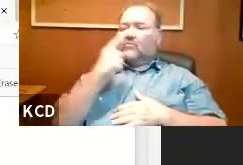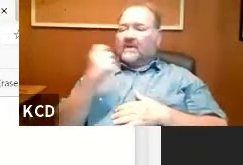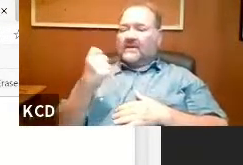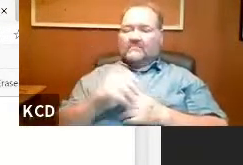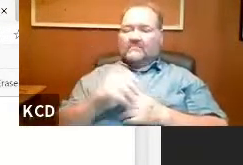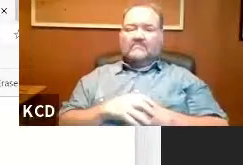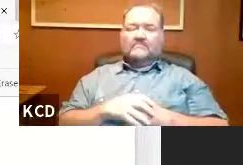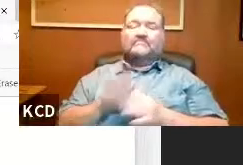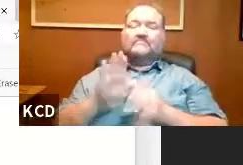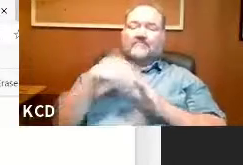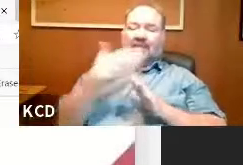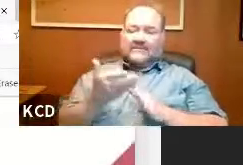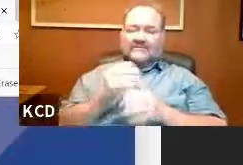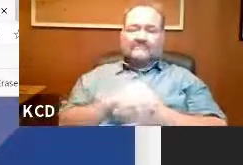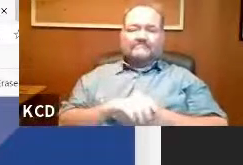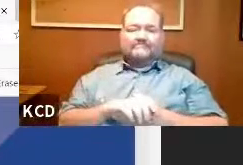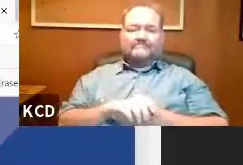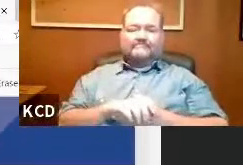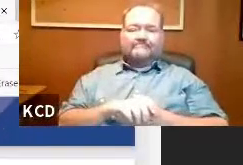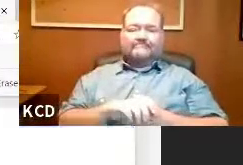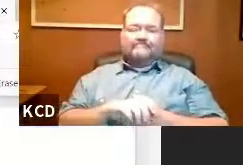slide.